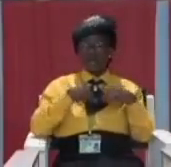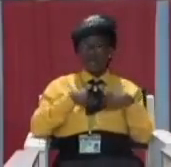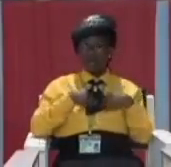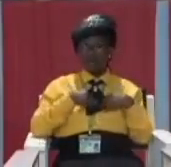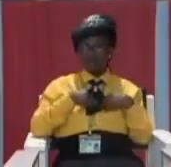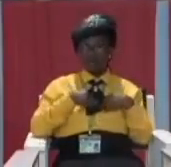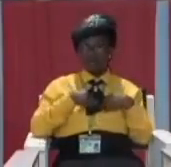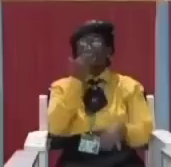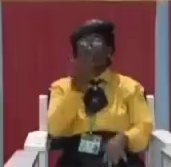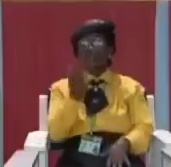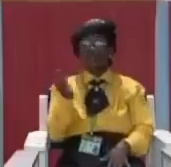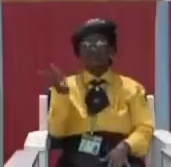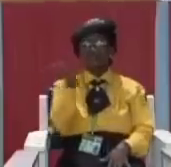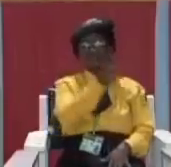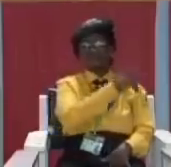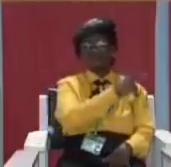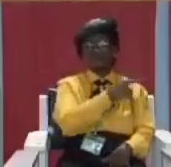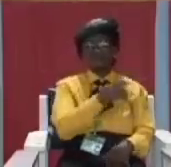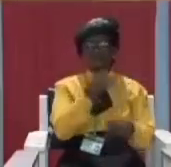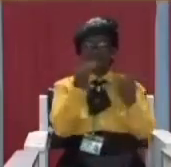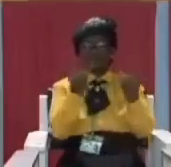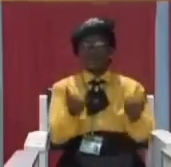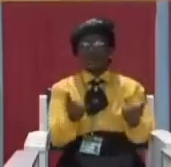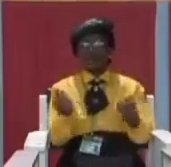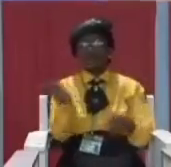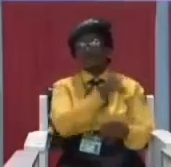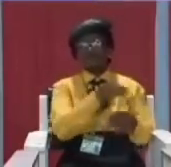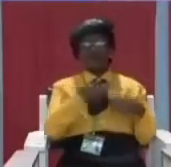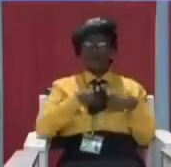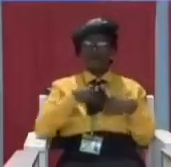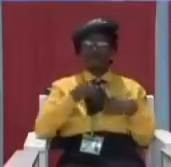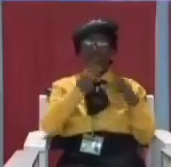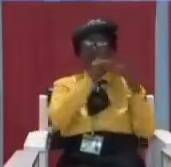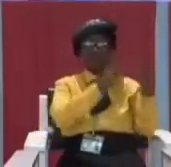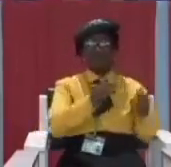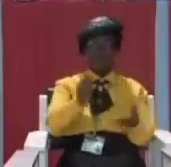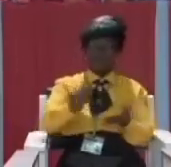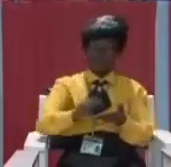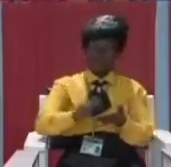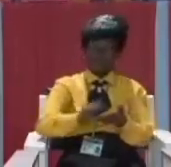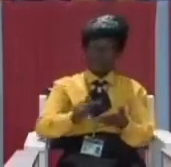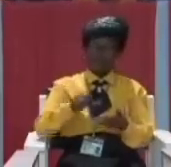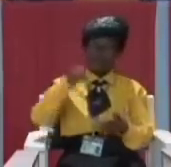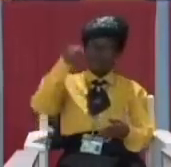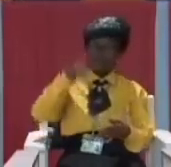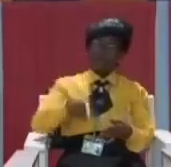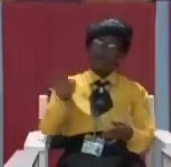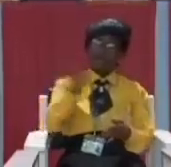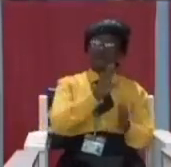sisters. Now, you've already written down your prayer points.